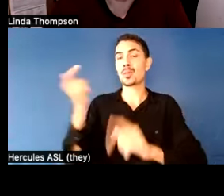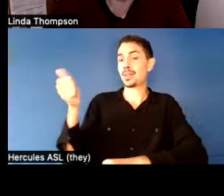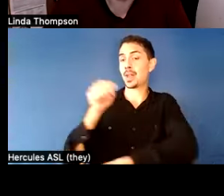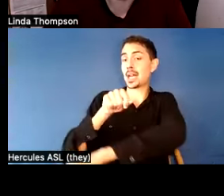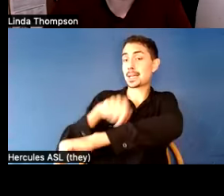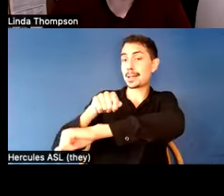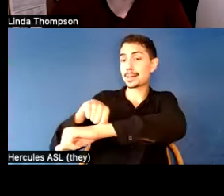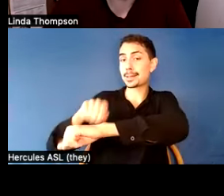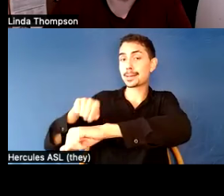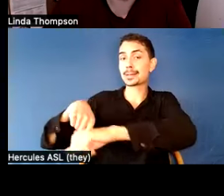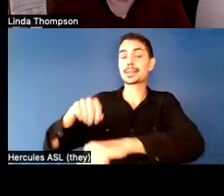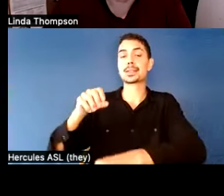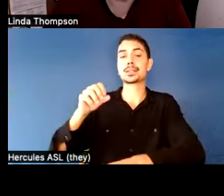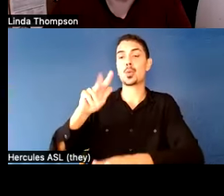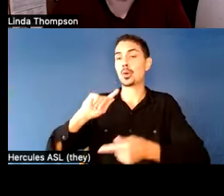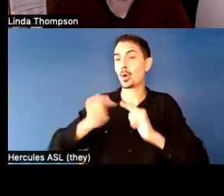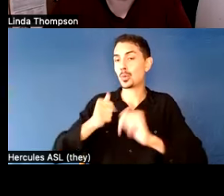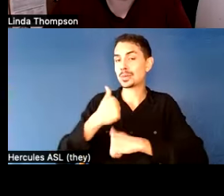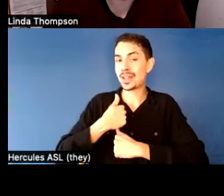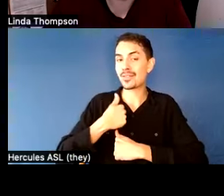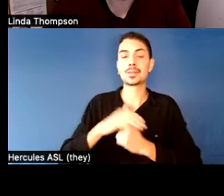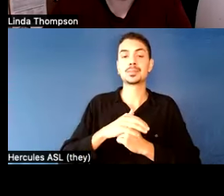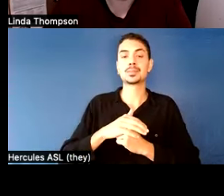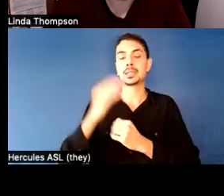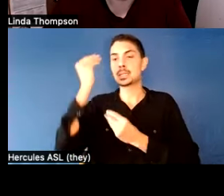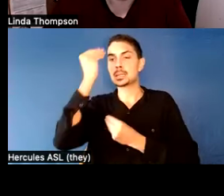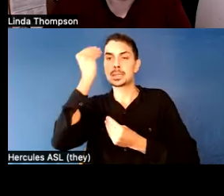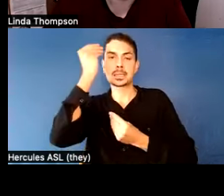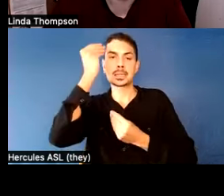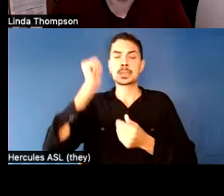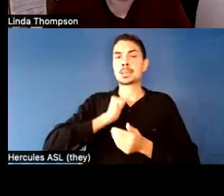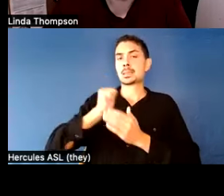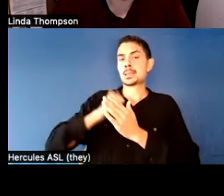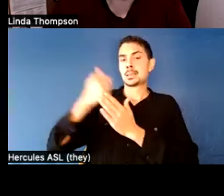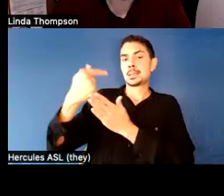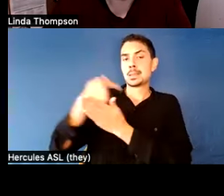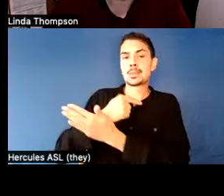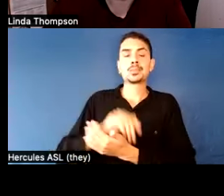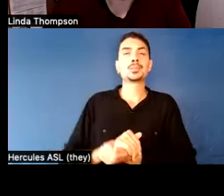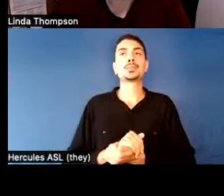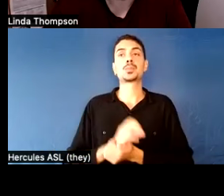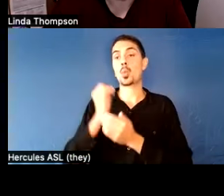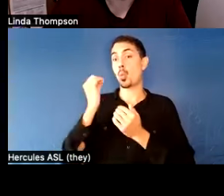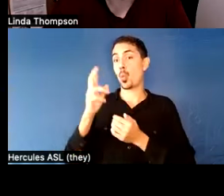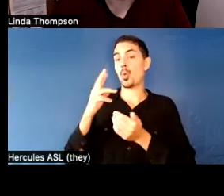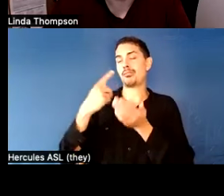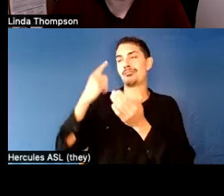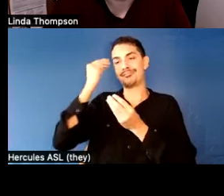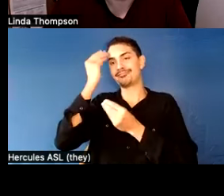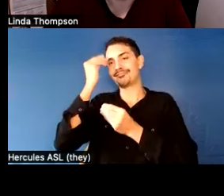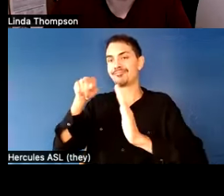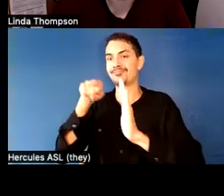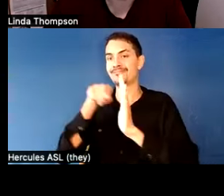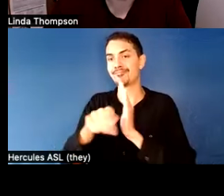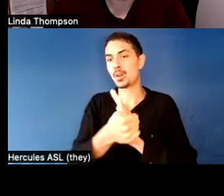ideation, when there's homicidal ideation, or when there's a description of harm to self